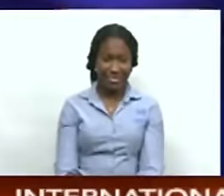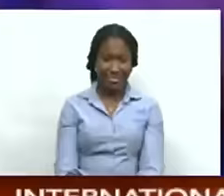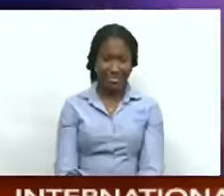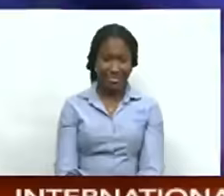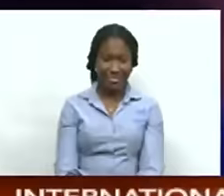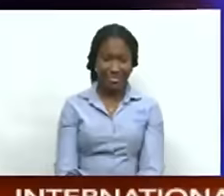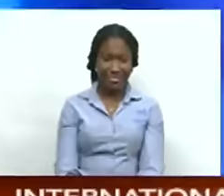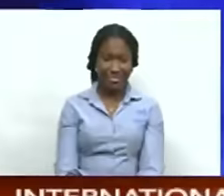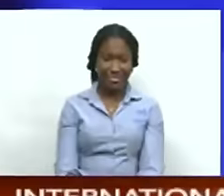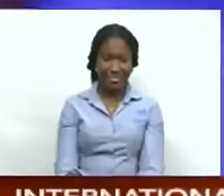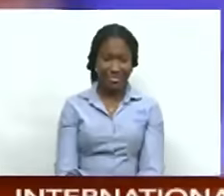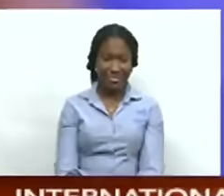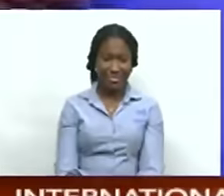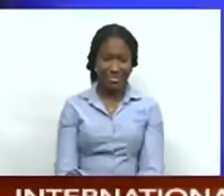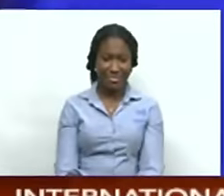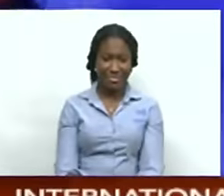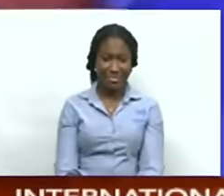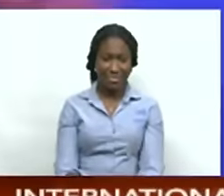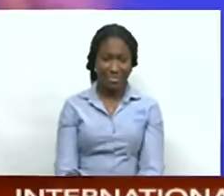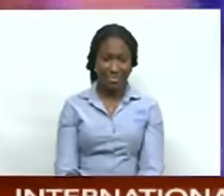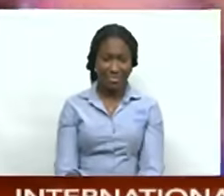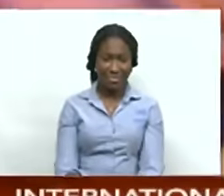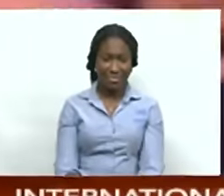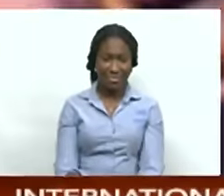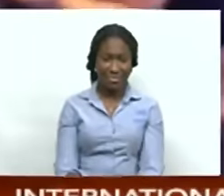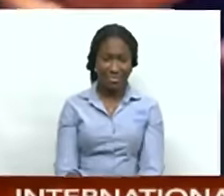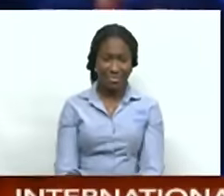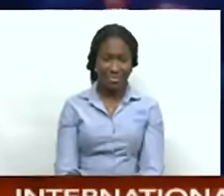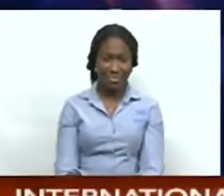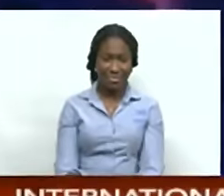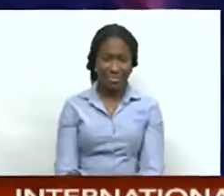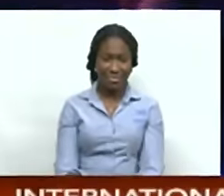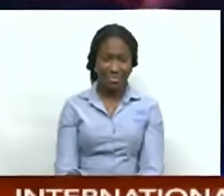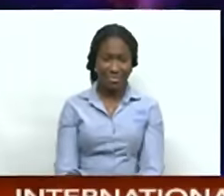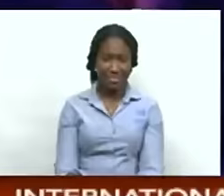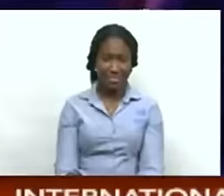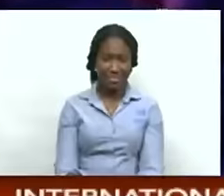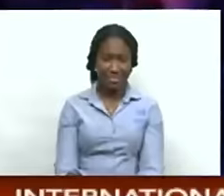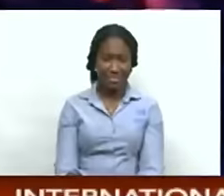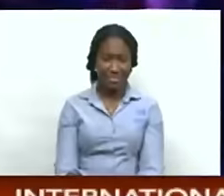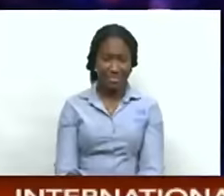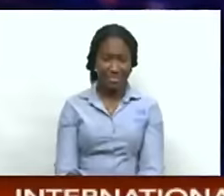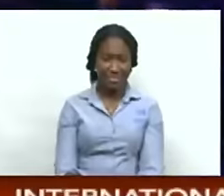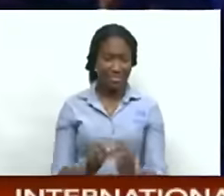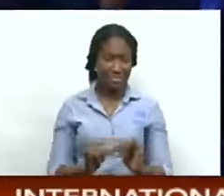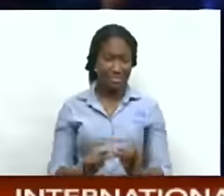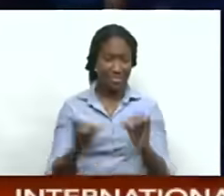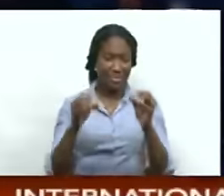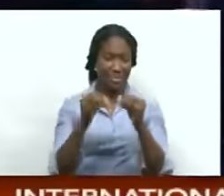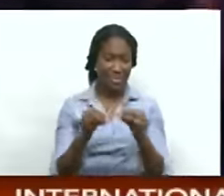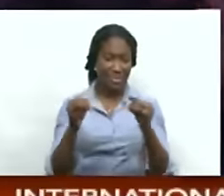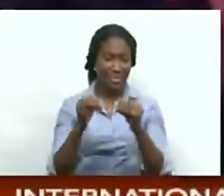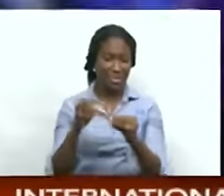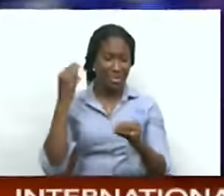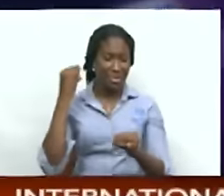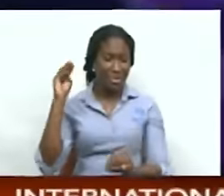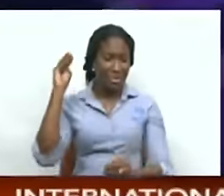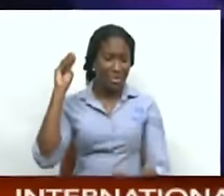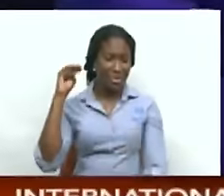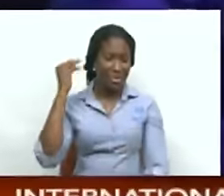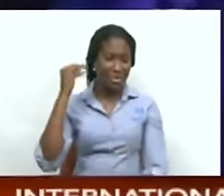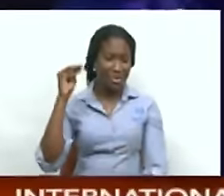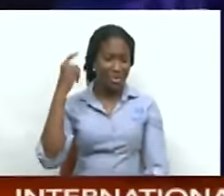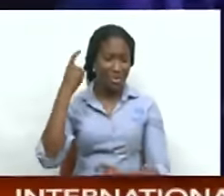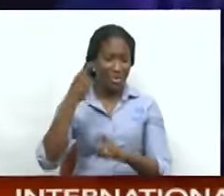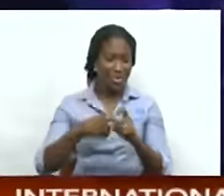on your bumper. When I get this feeling is cause trouble. Let me start